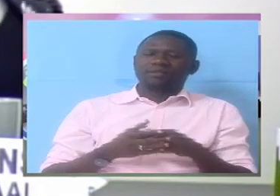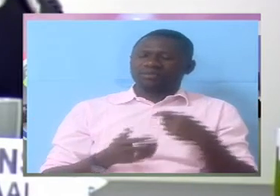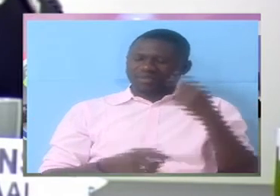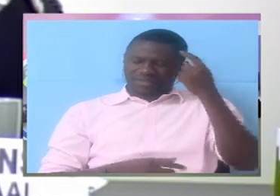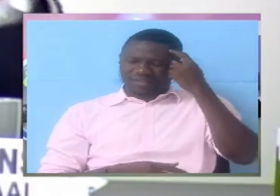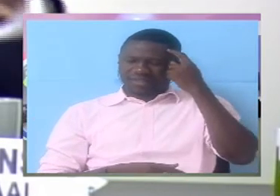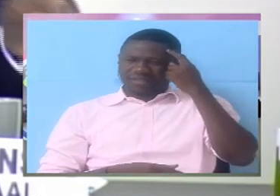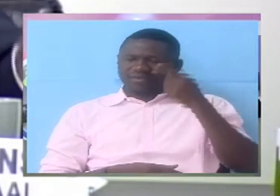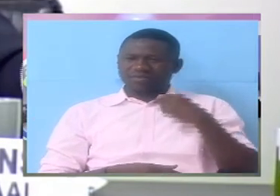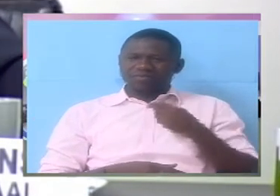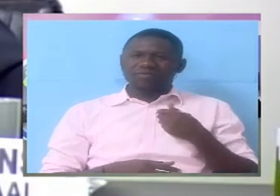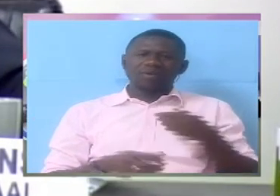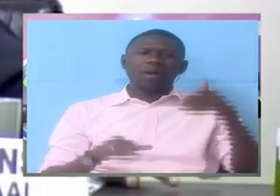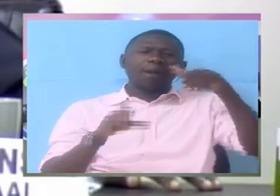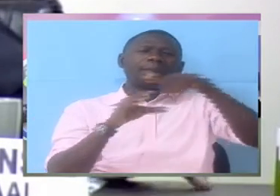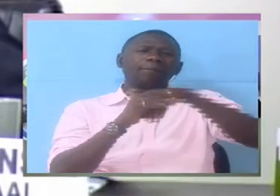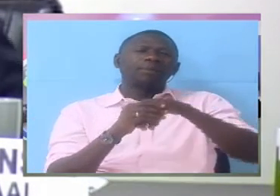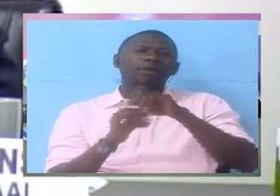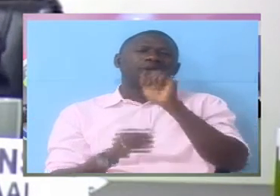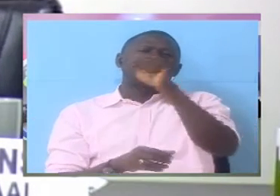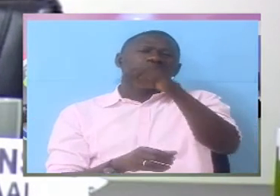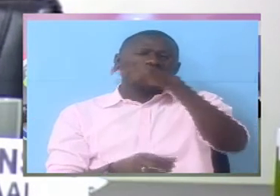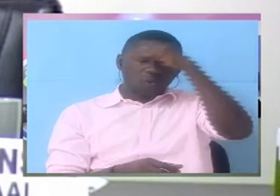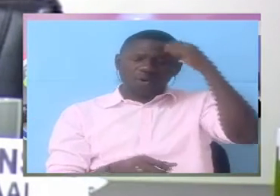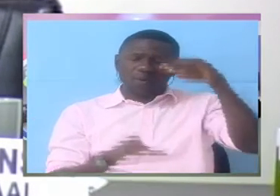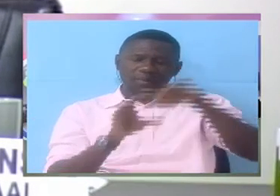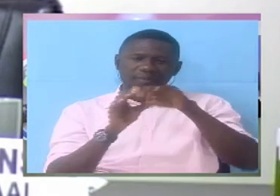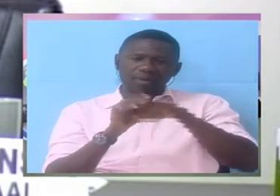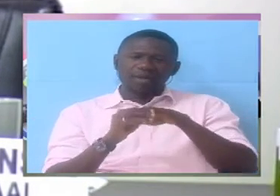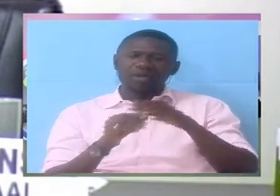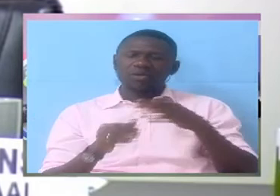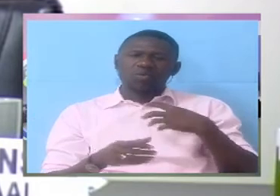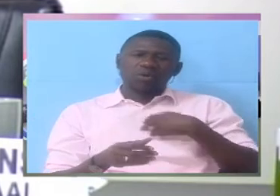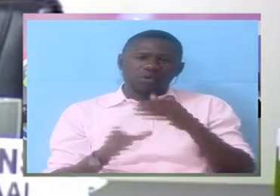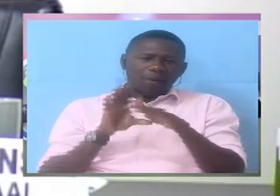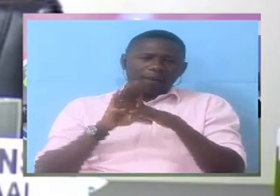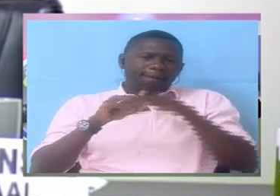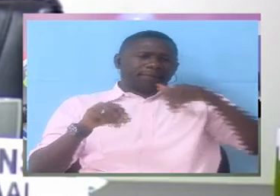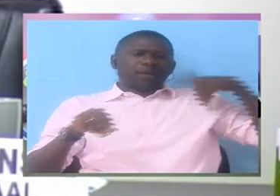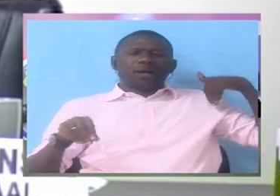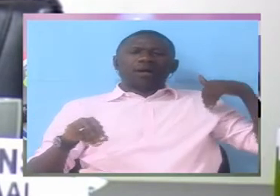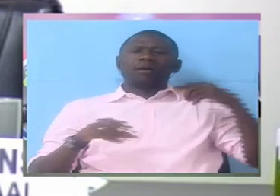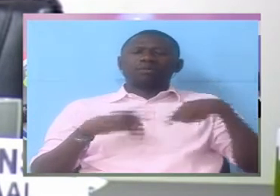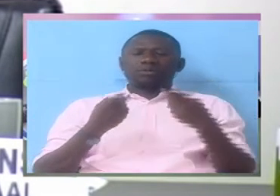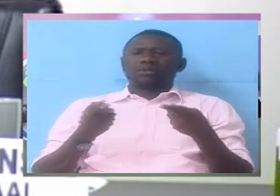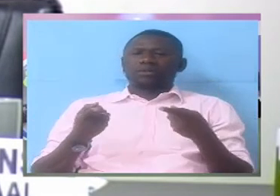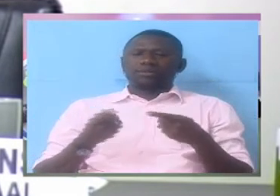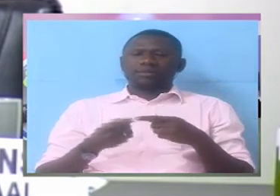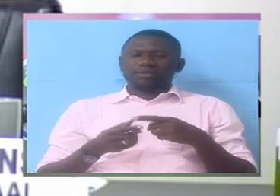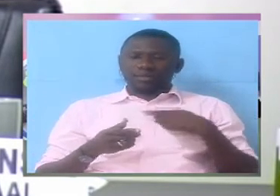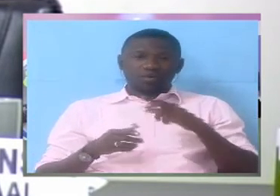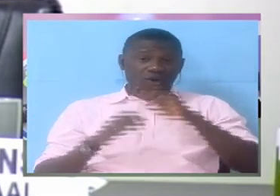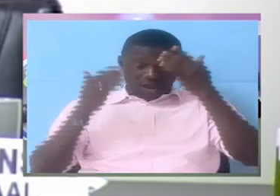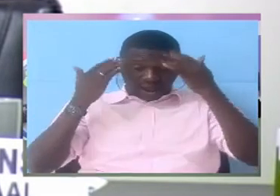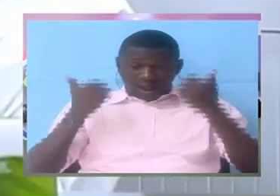have incriminated your colleagues and you want to run away from that. Isn't that what happened, Mr.